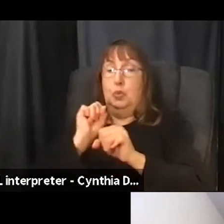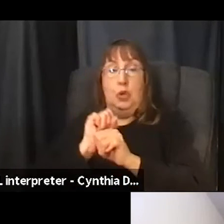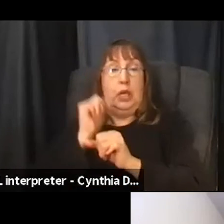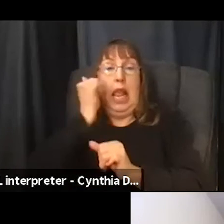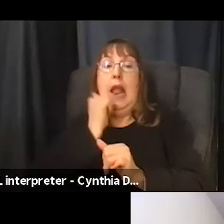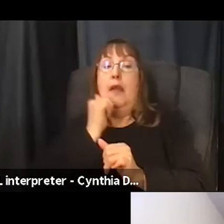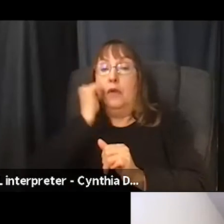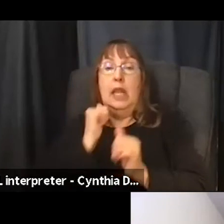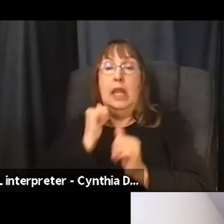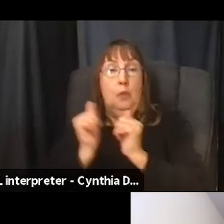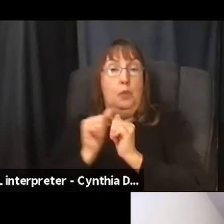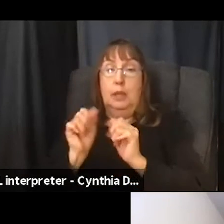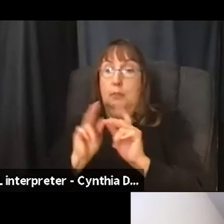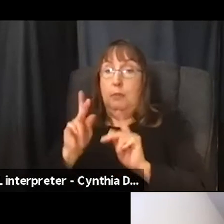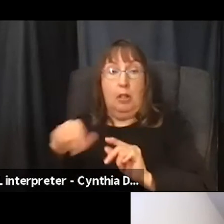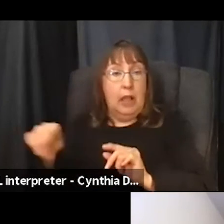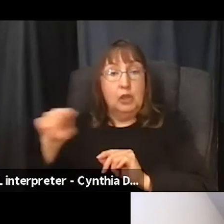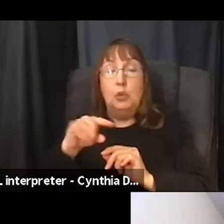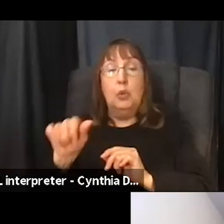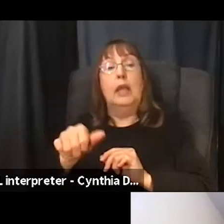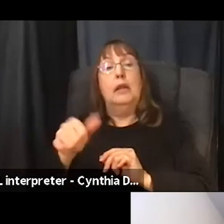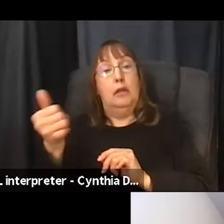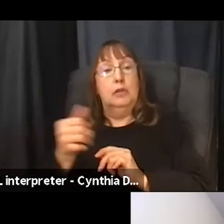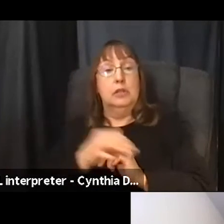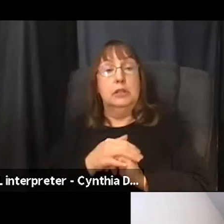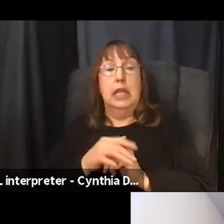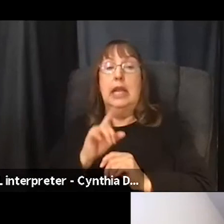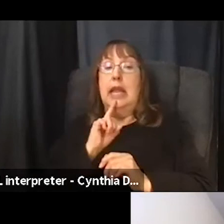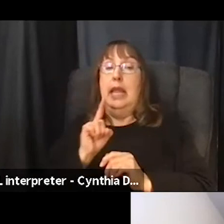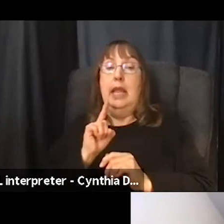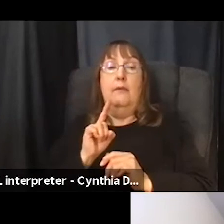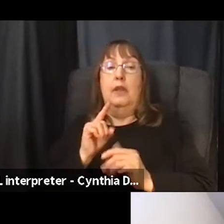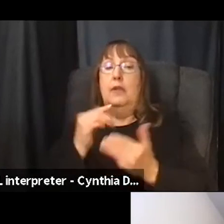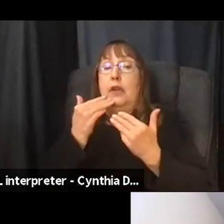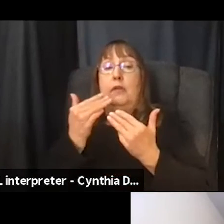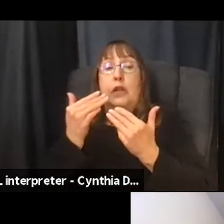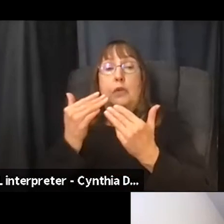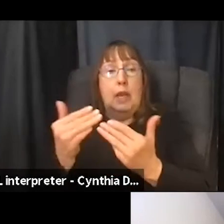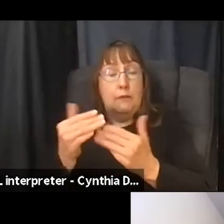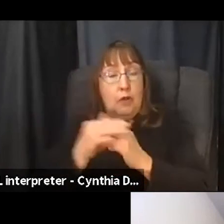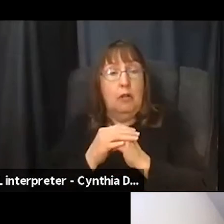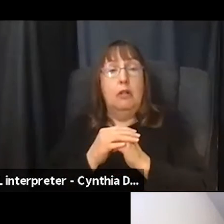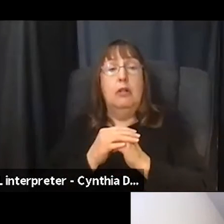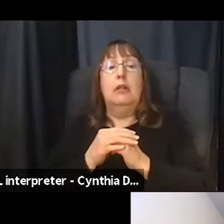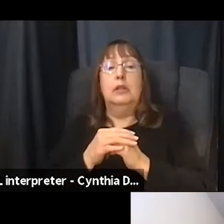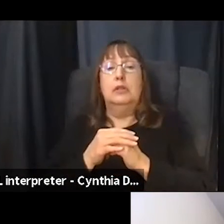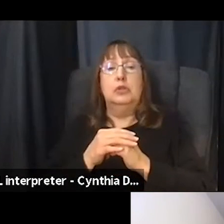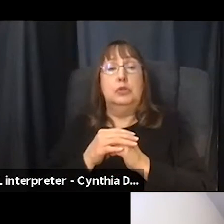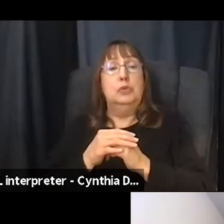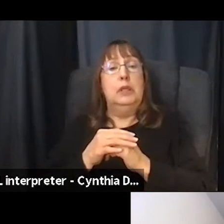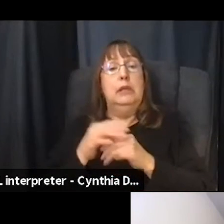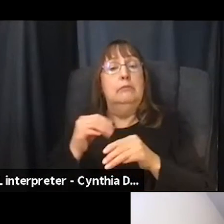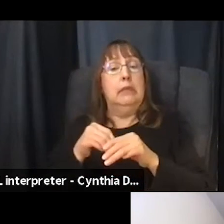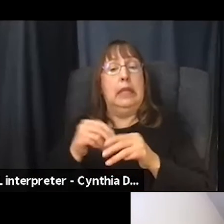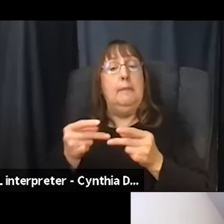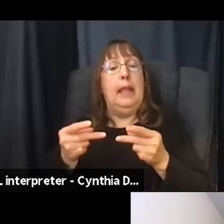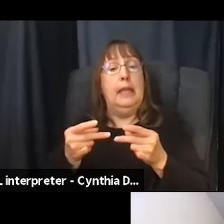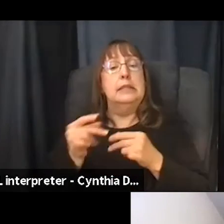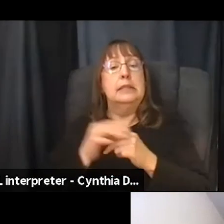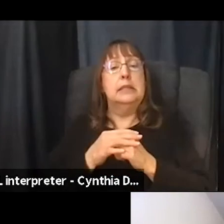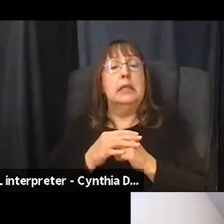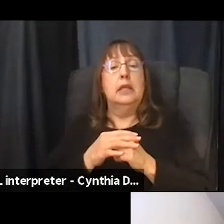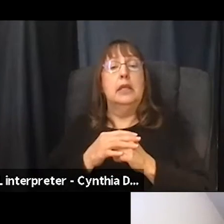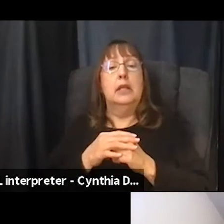and others. And I'm exceptionally grateful to be at a place